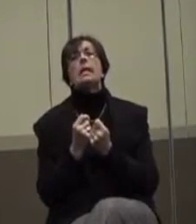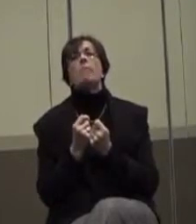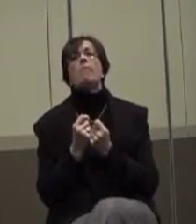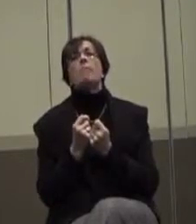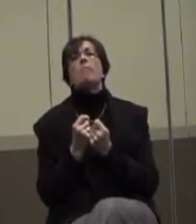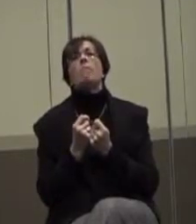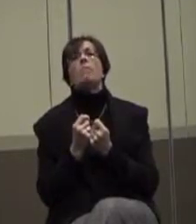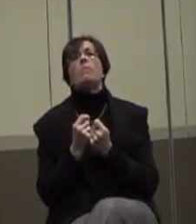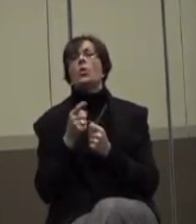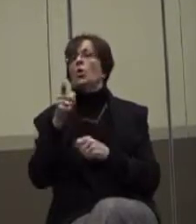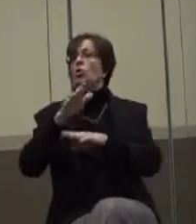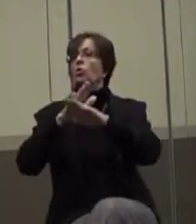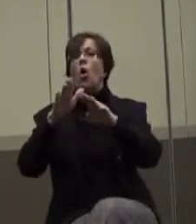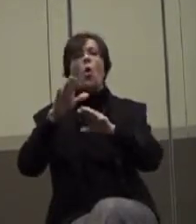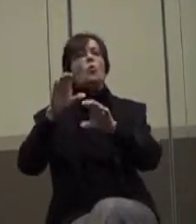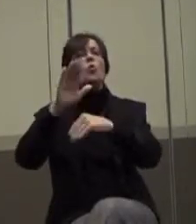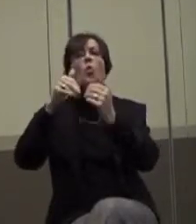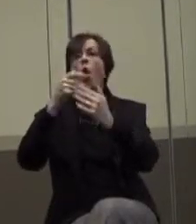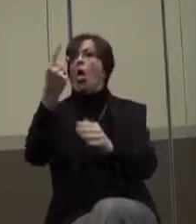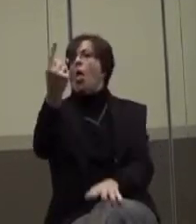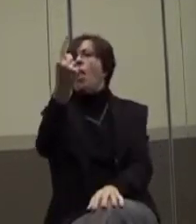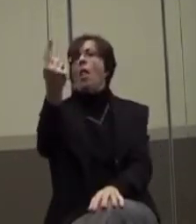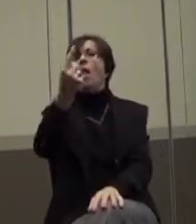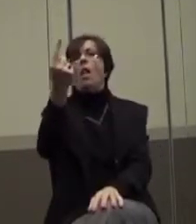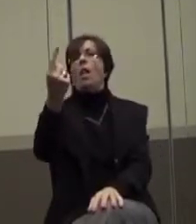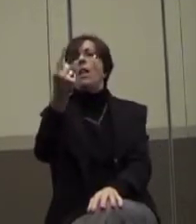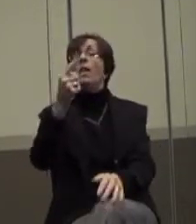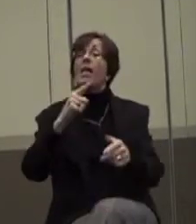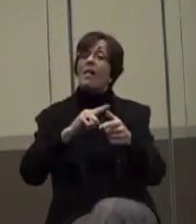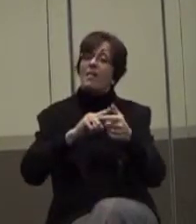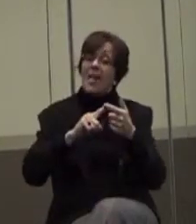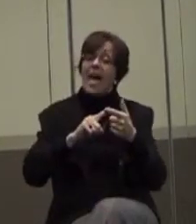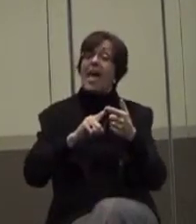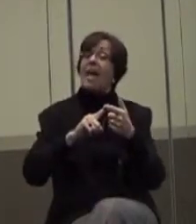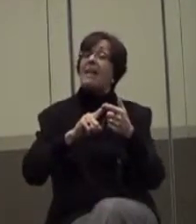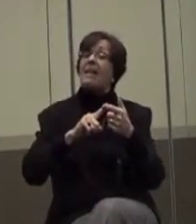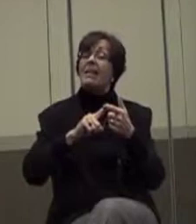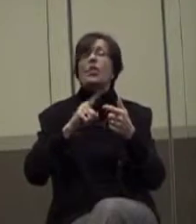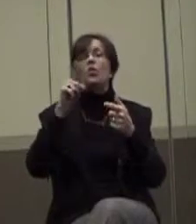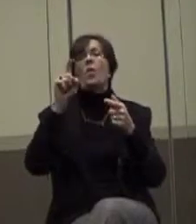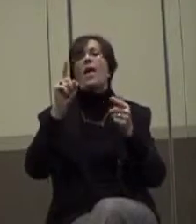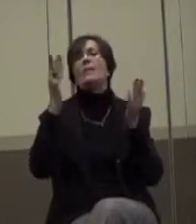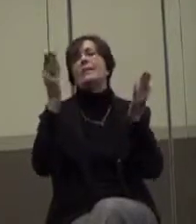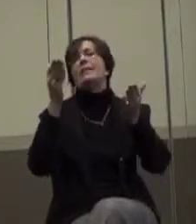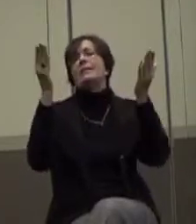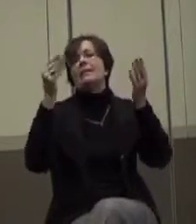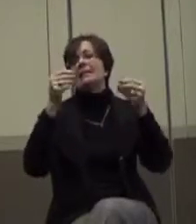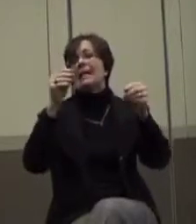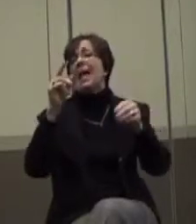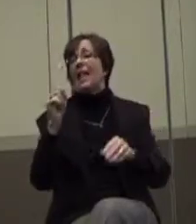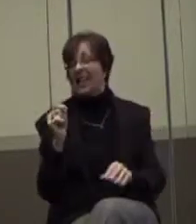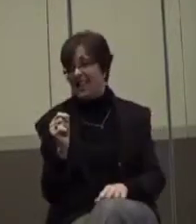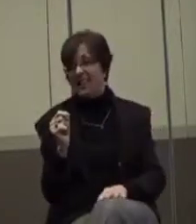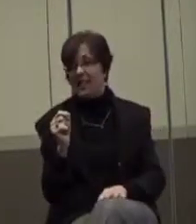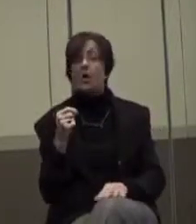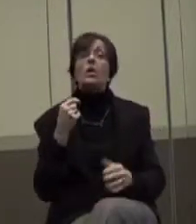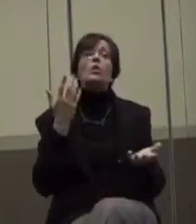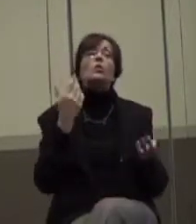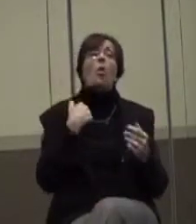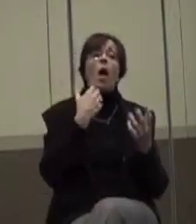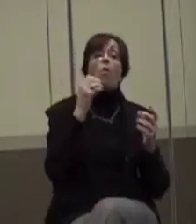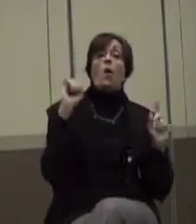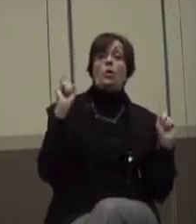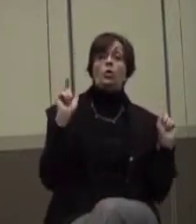Do not be the person who does it all, because then you have to sell it. So what I might do is I want